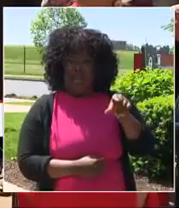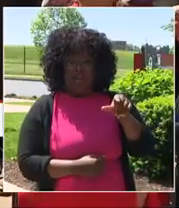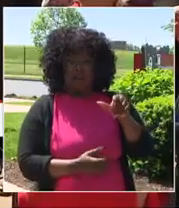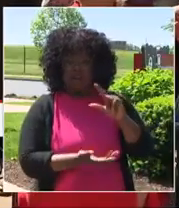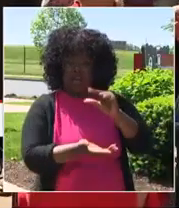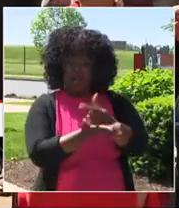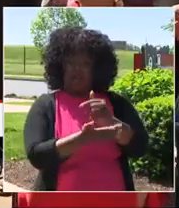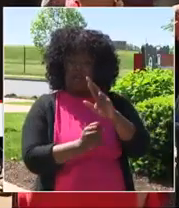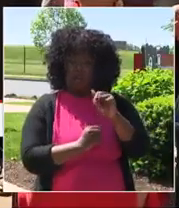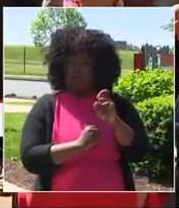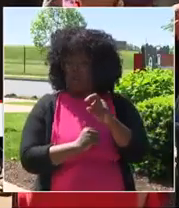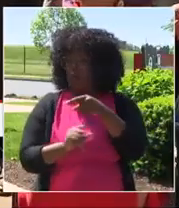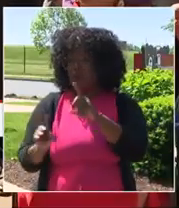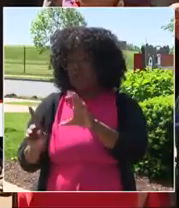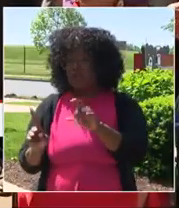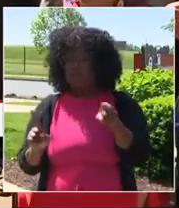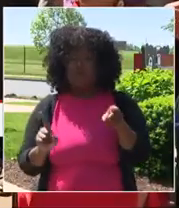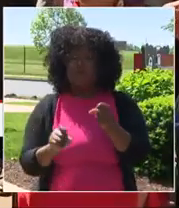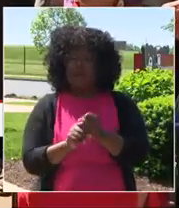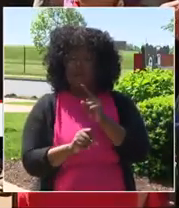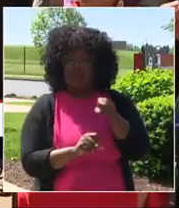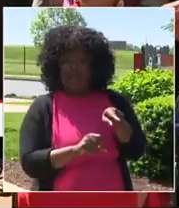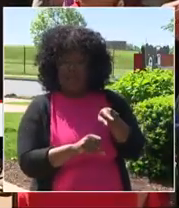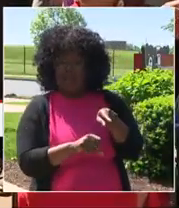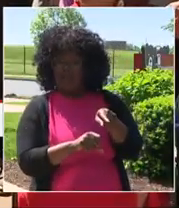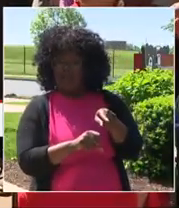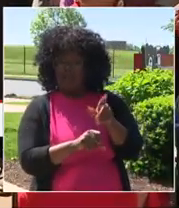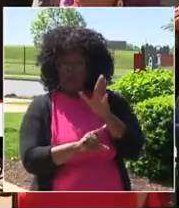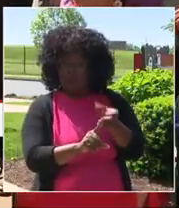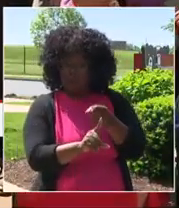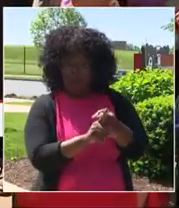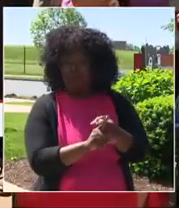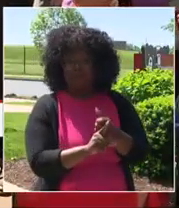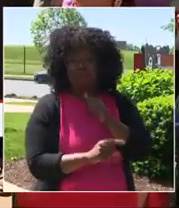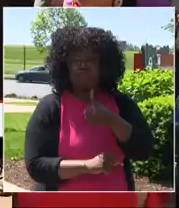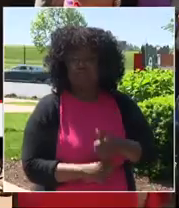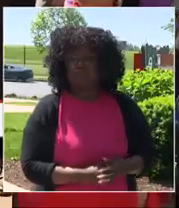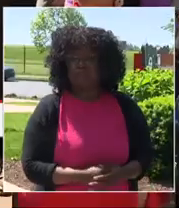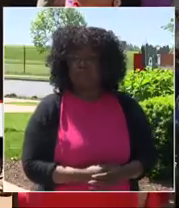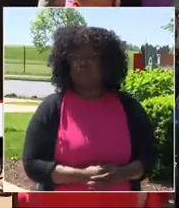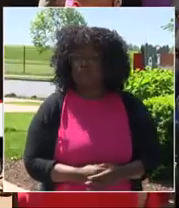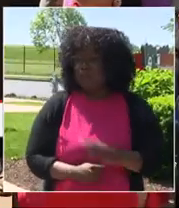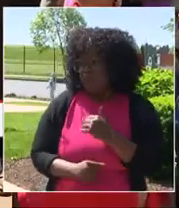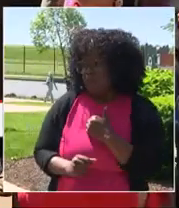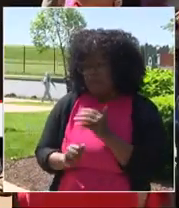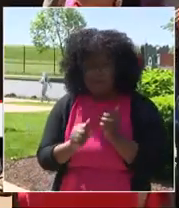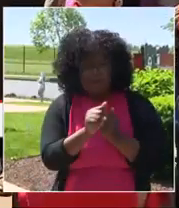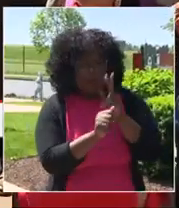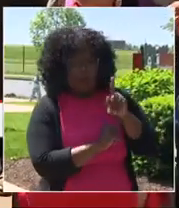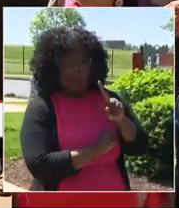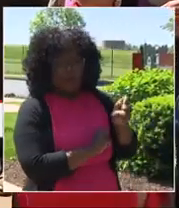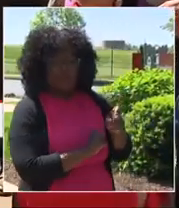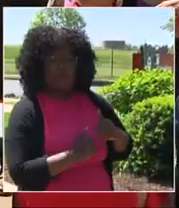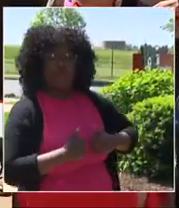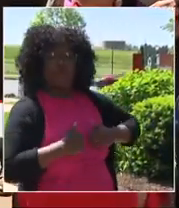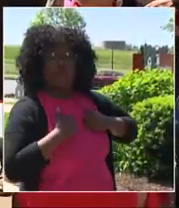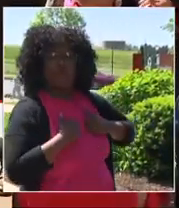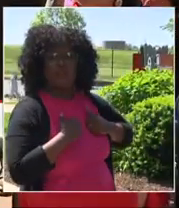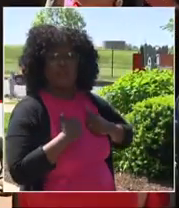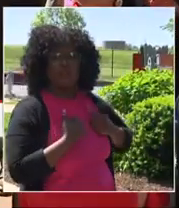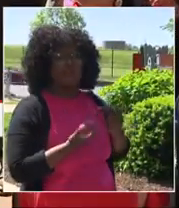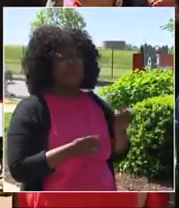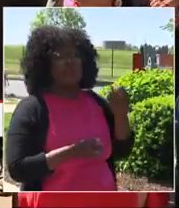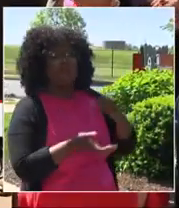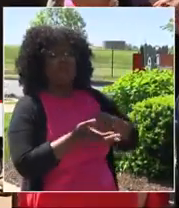district. And a quick follow-up on this. When you said DC residents should stand up, what form should that take? People want to know what